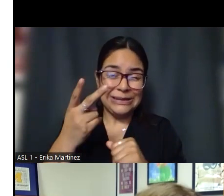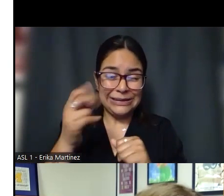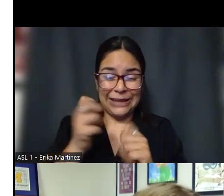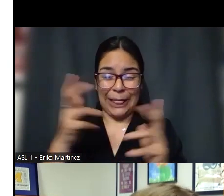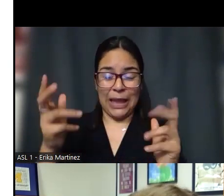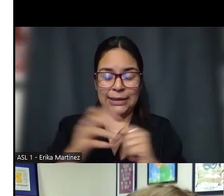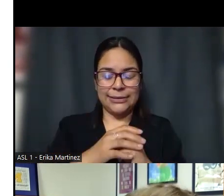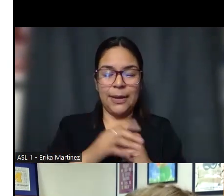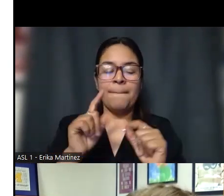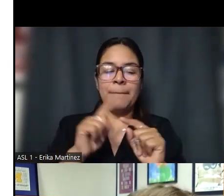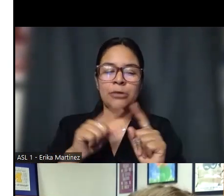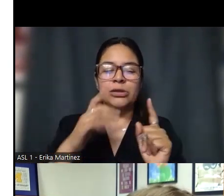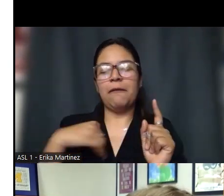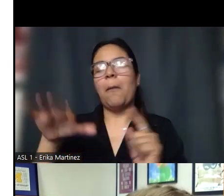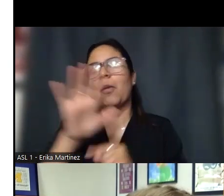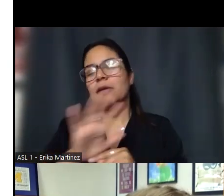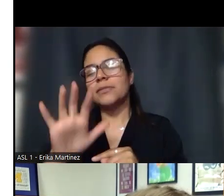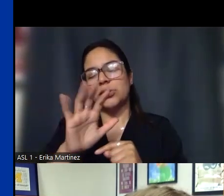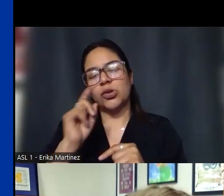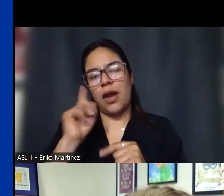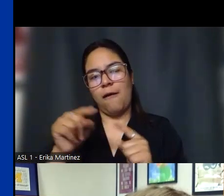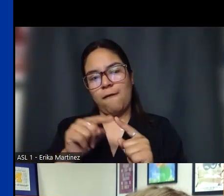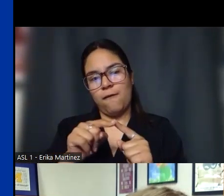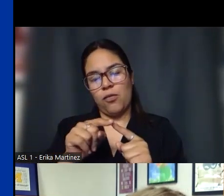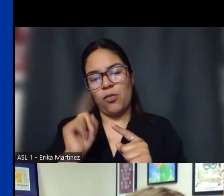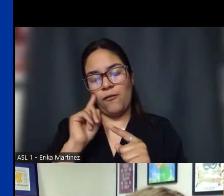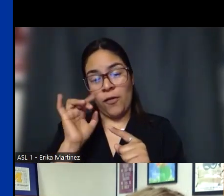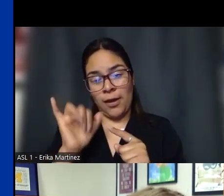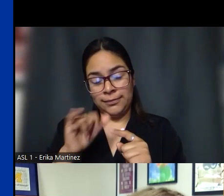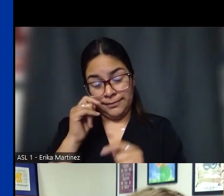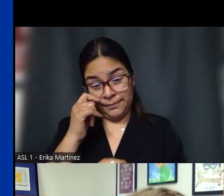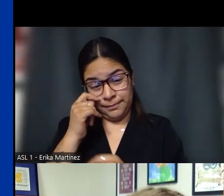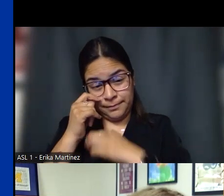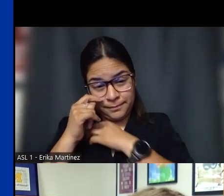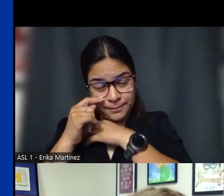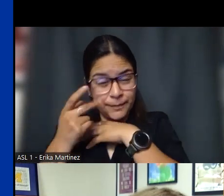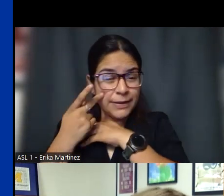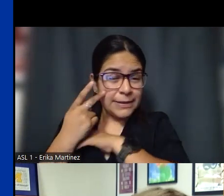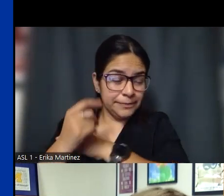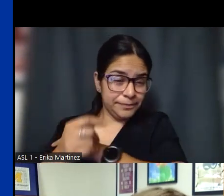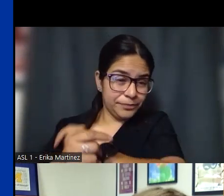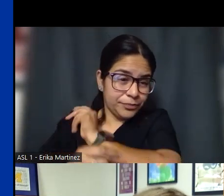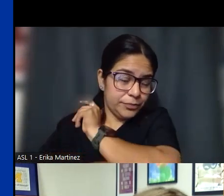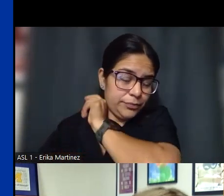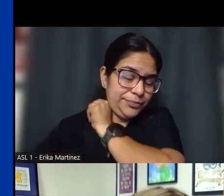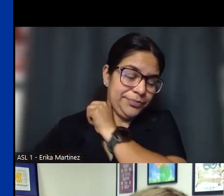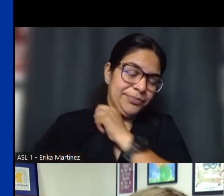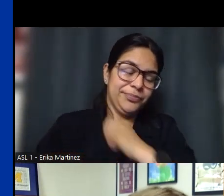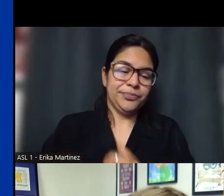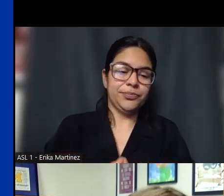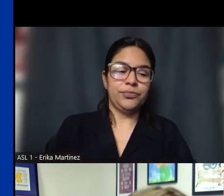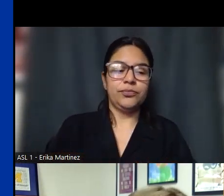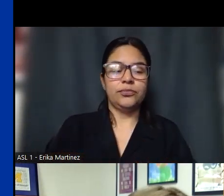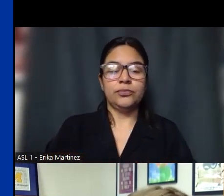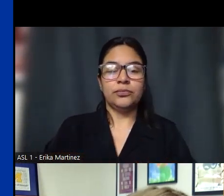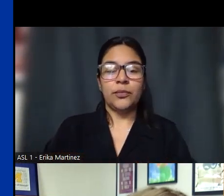but we do have some projections. Next slide. And here you'll see we're projecting, and this is a very